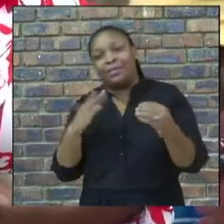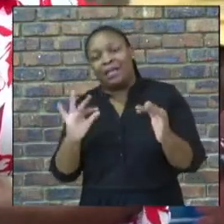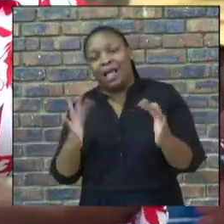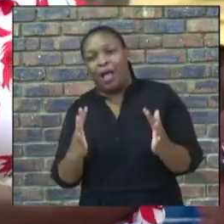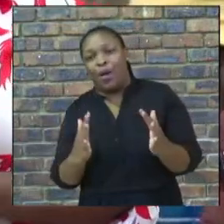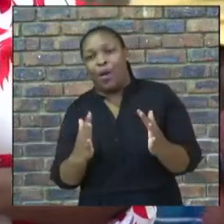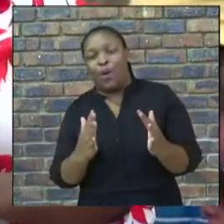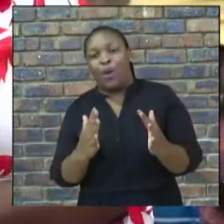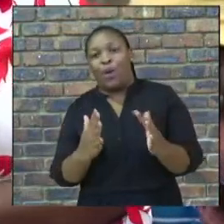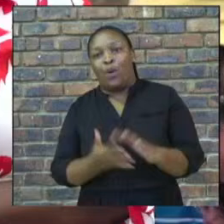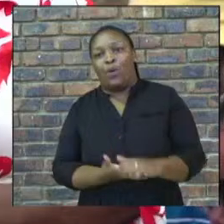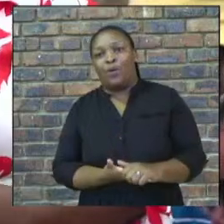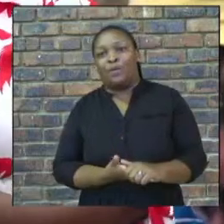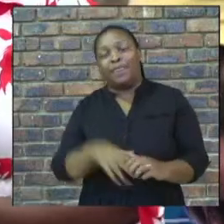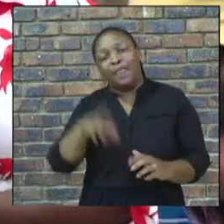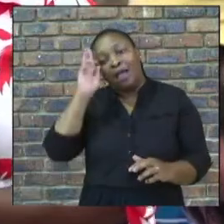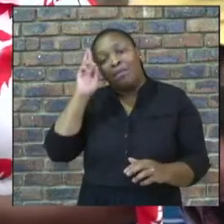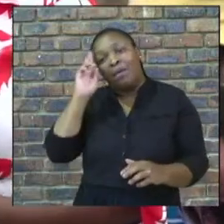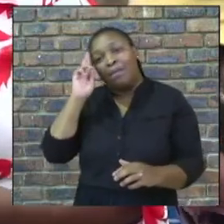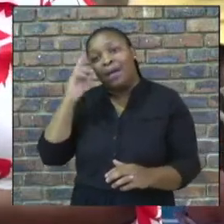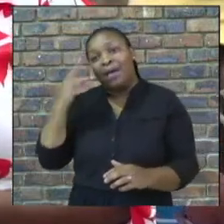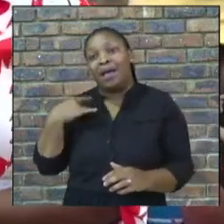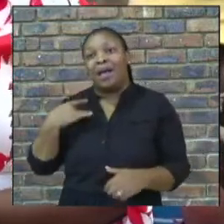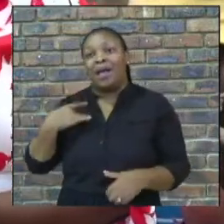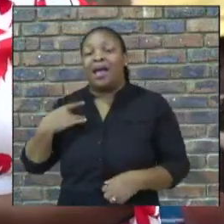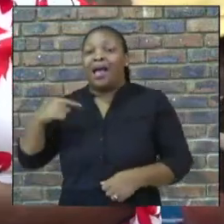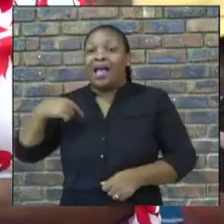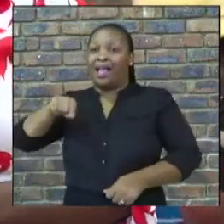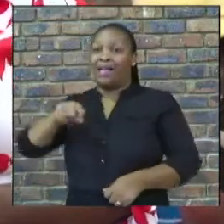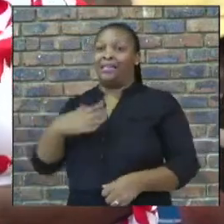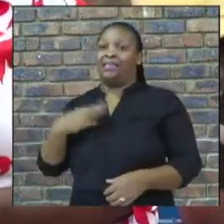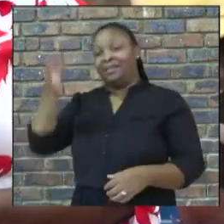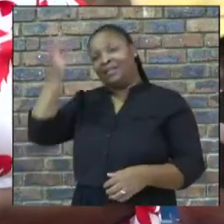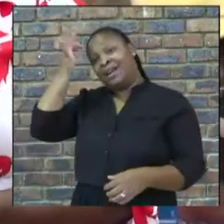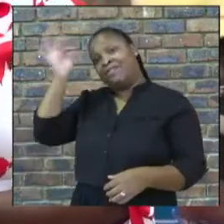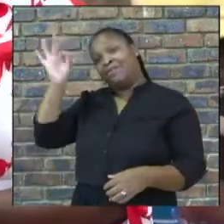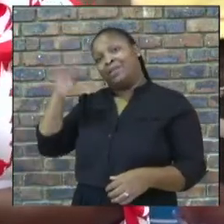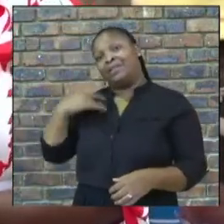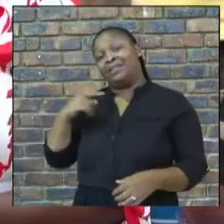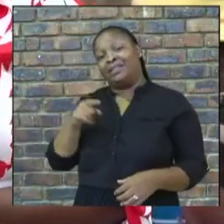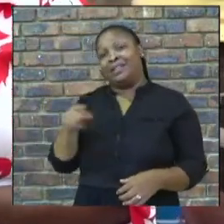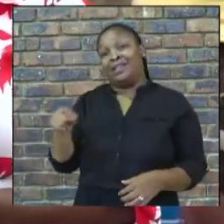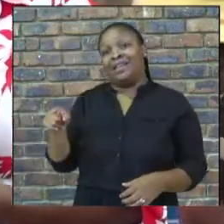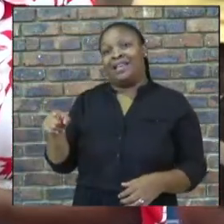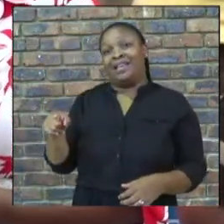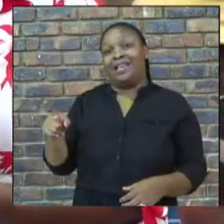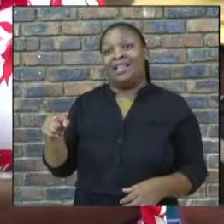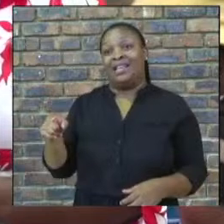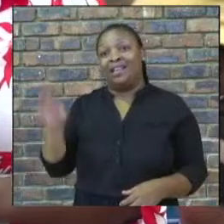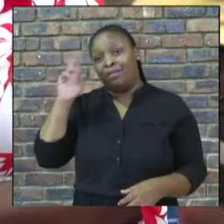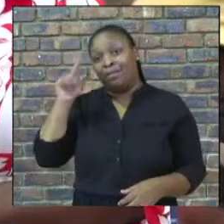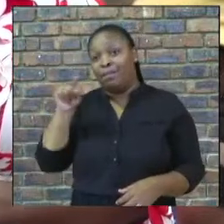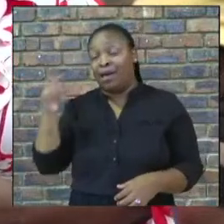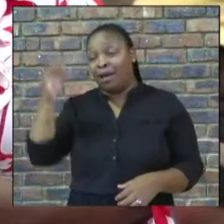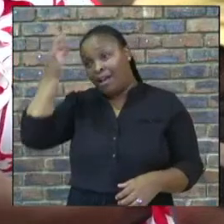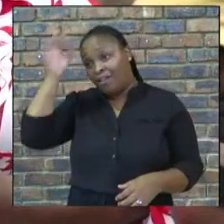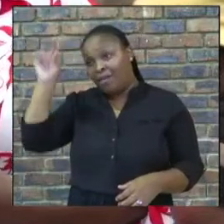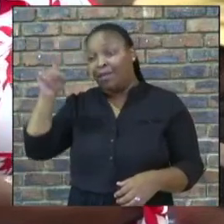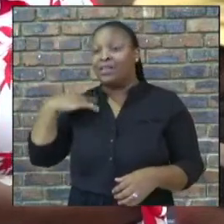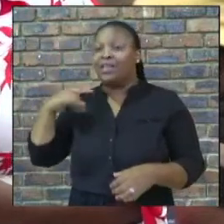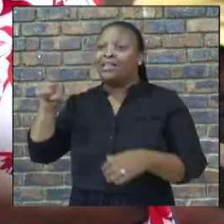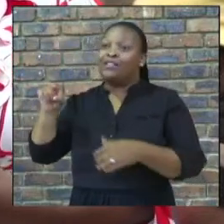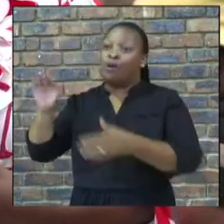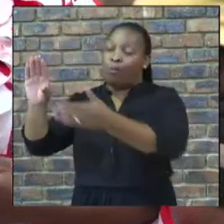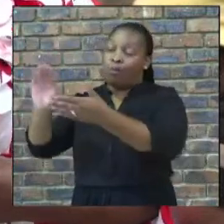ga ke itse gore a me puso a e lemogile gore yone likhwa ke yone e tsenyang tšhelete e ngata go